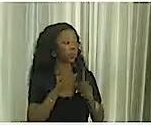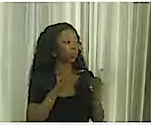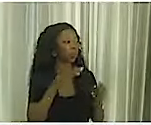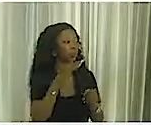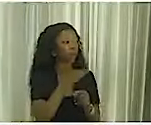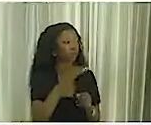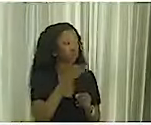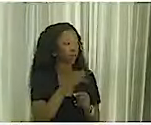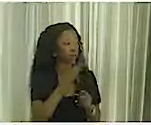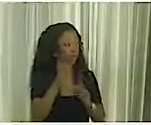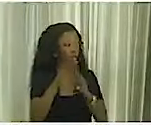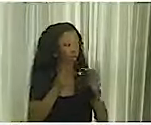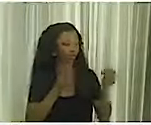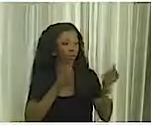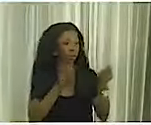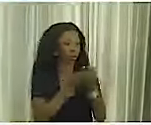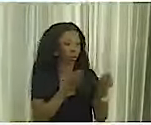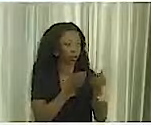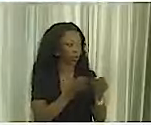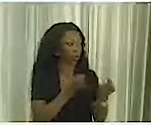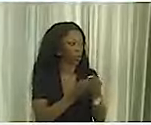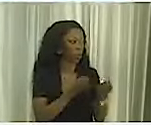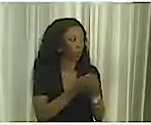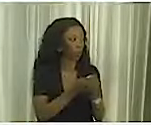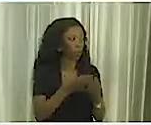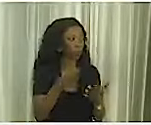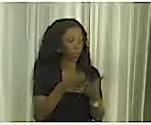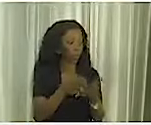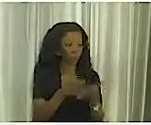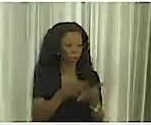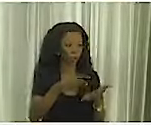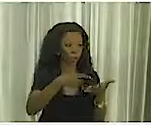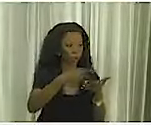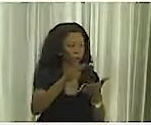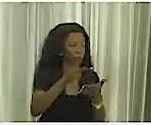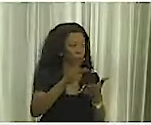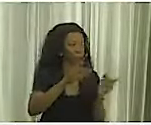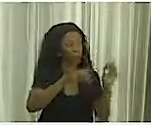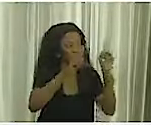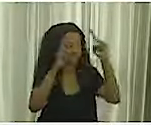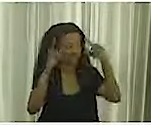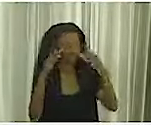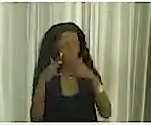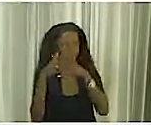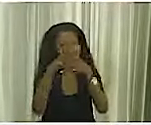in the support and the attack, and the same people in the pay this money for letting them go talk in America,